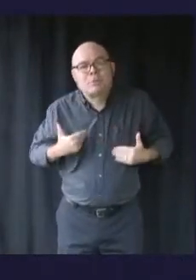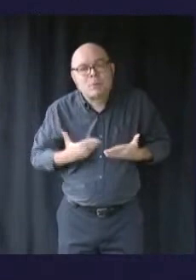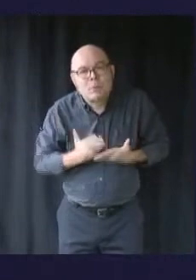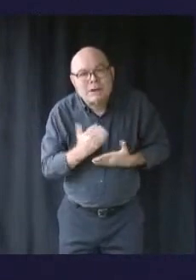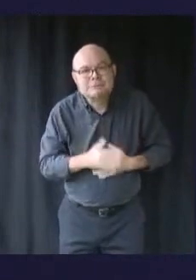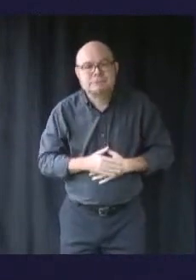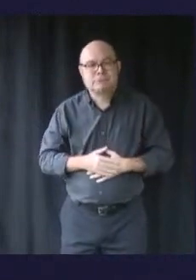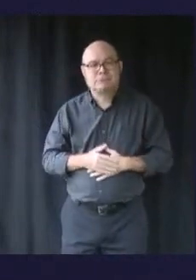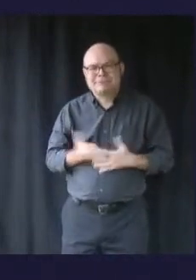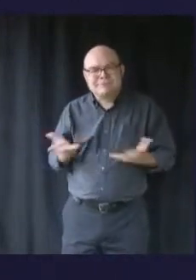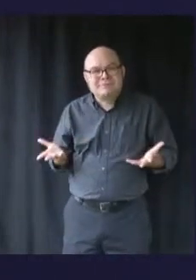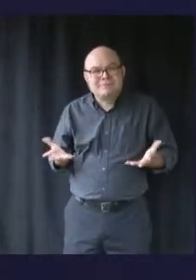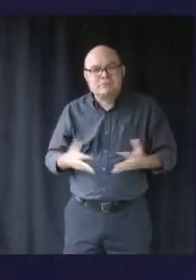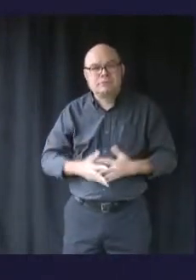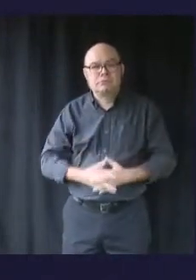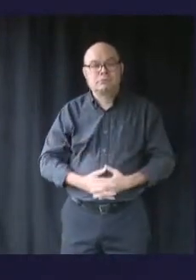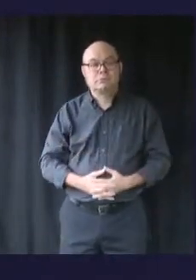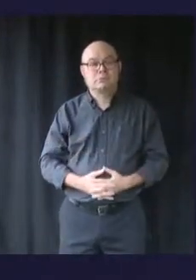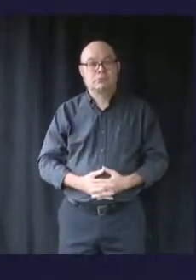We see it